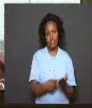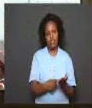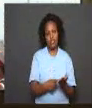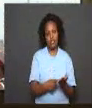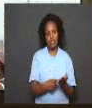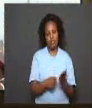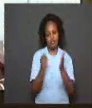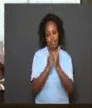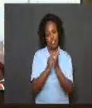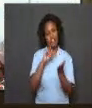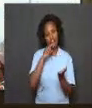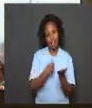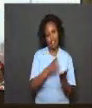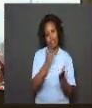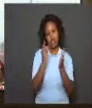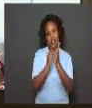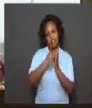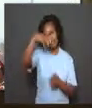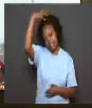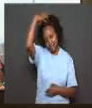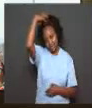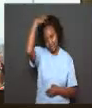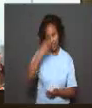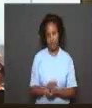the laws of the Constitution.